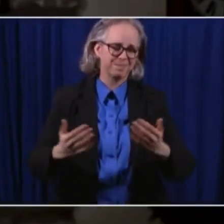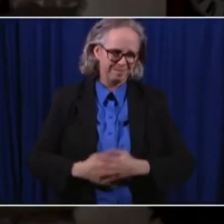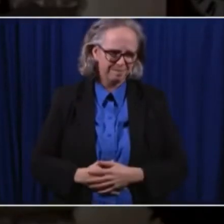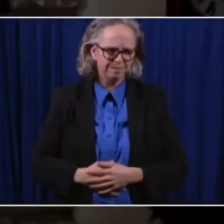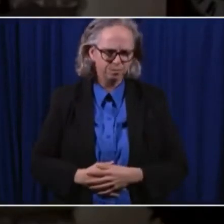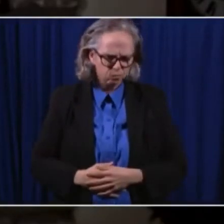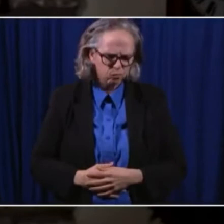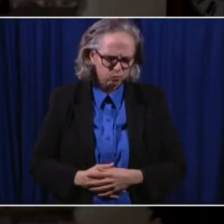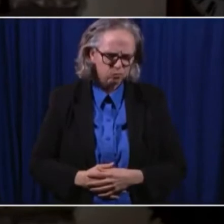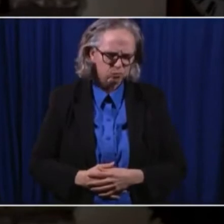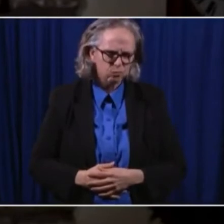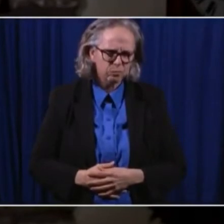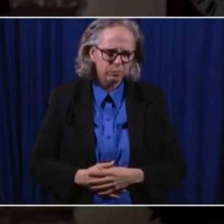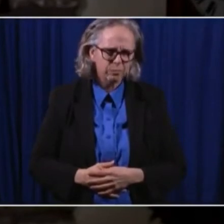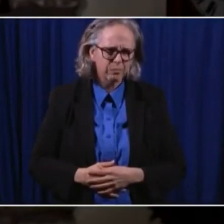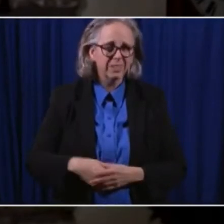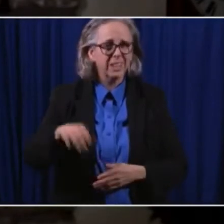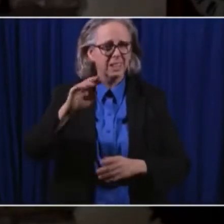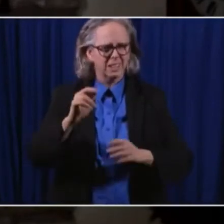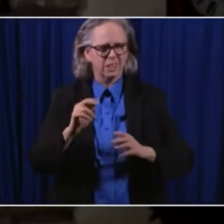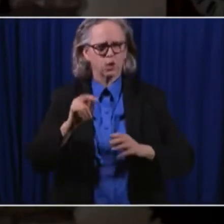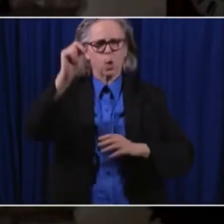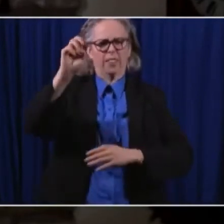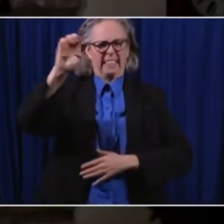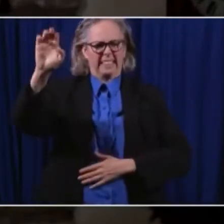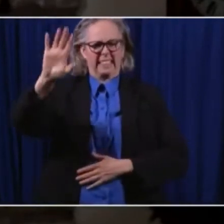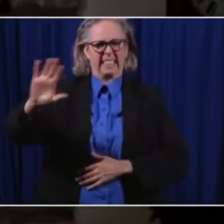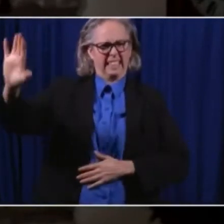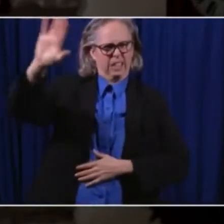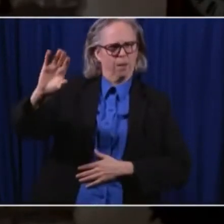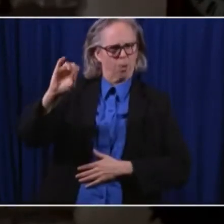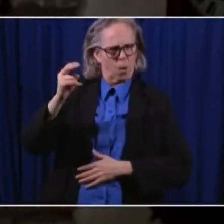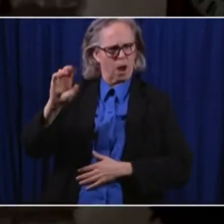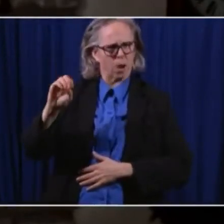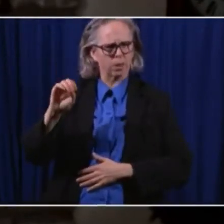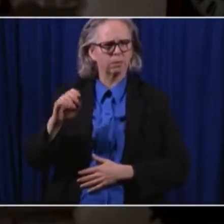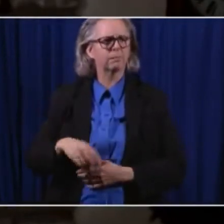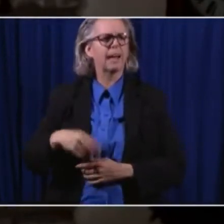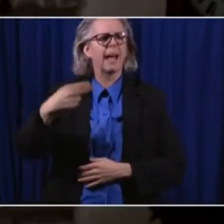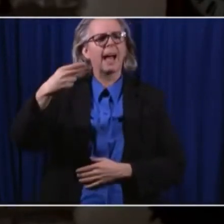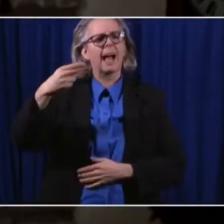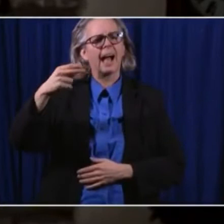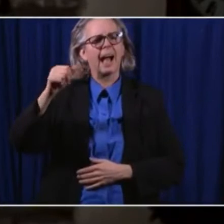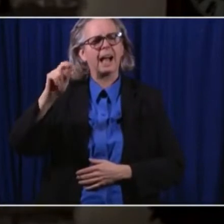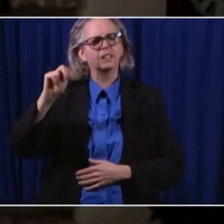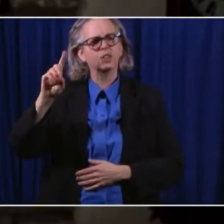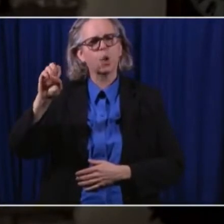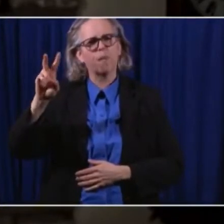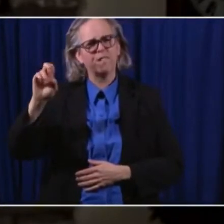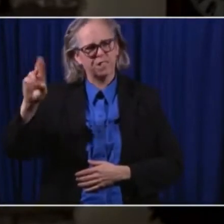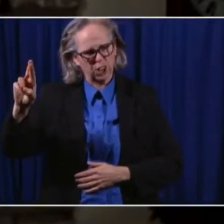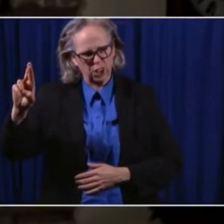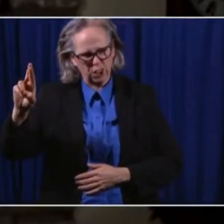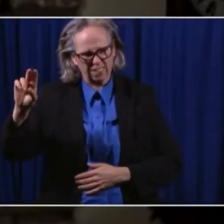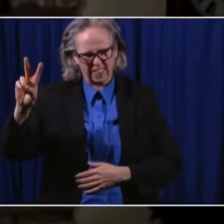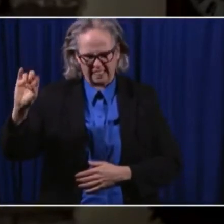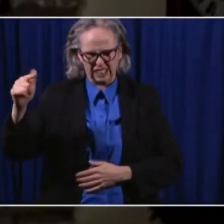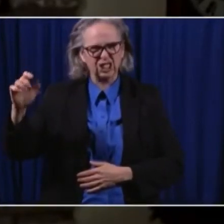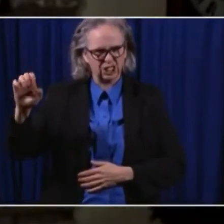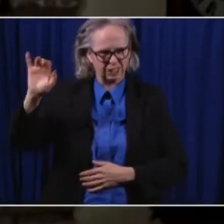headed up northeast Ohio, Andover Village, Ashtabula. So long way from